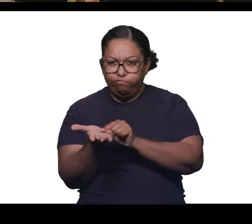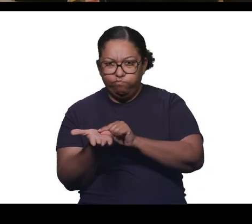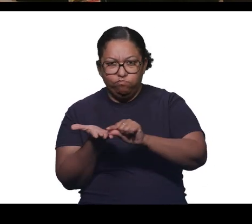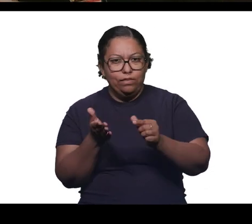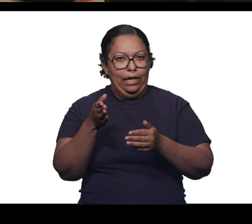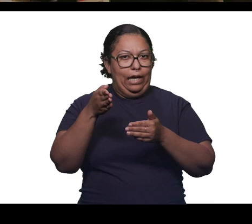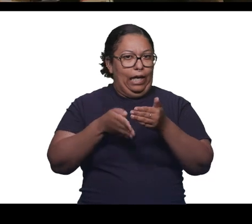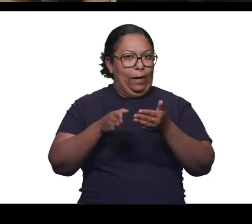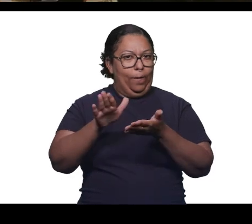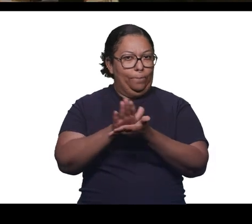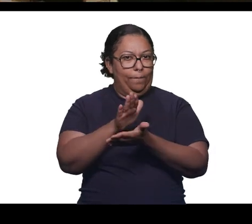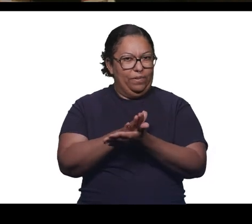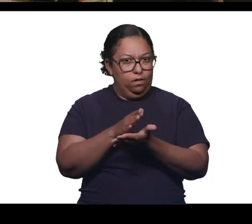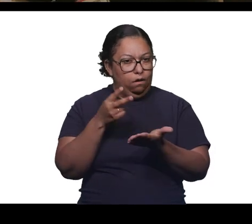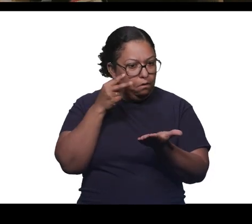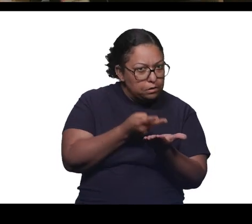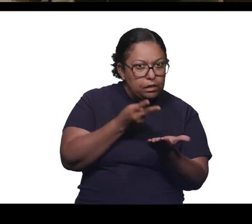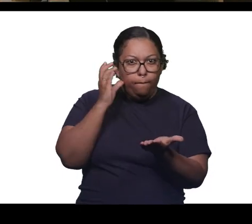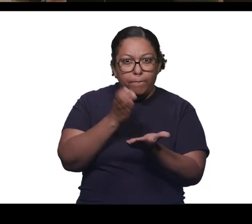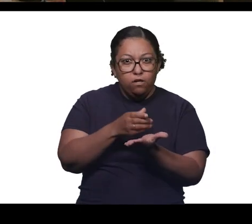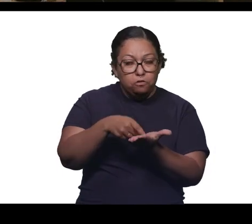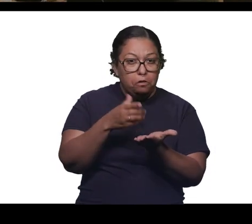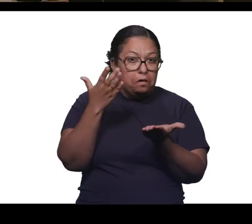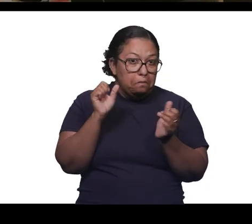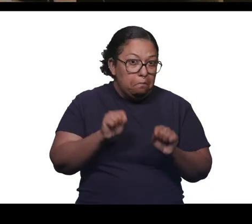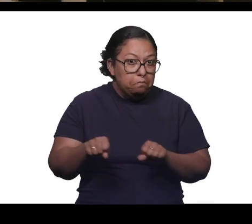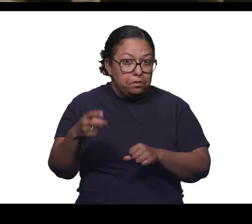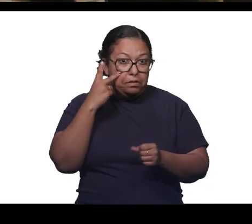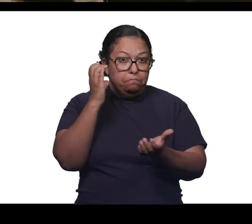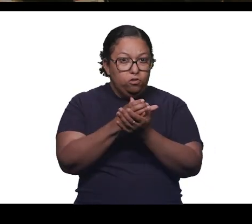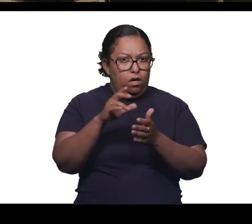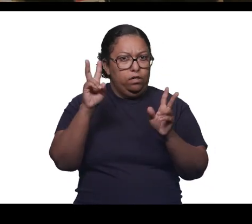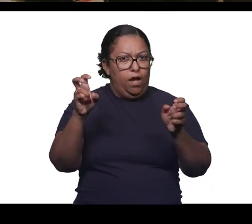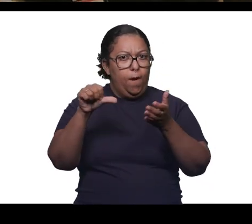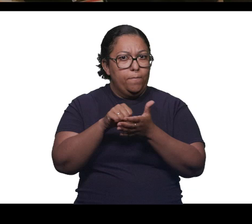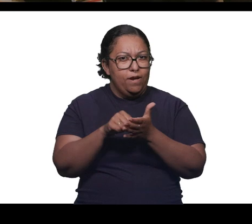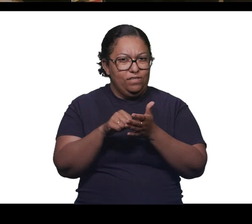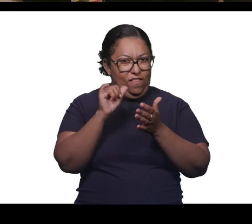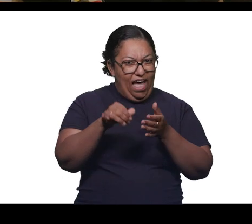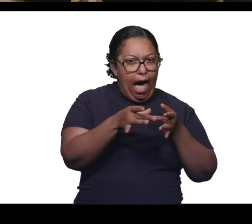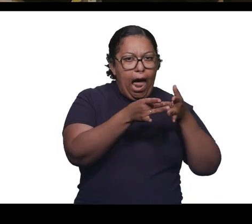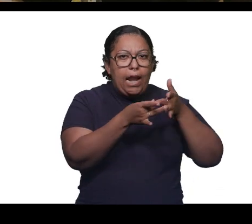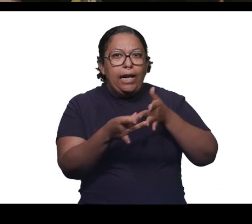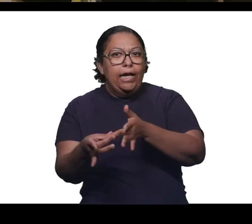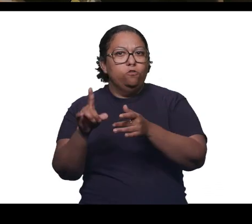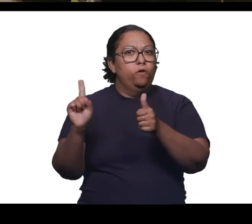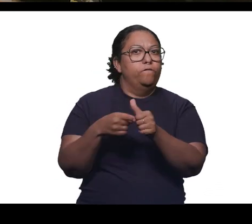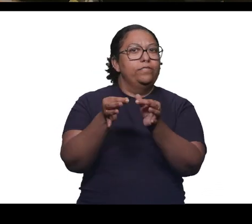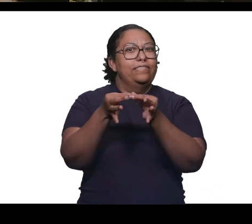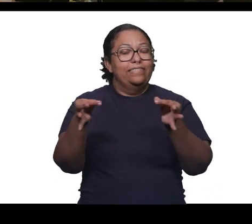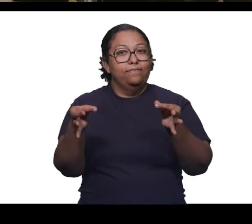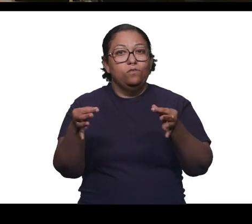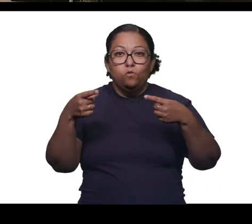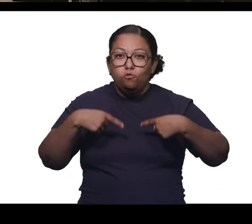on the title page. All of this is leading us into that book proper. So during a story time, it could be really fun to stop